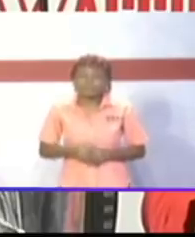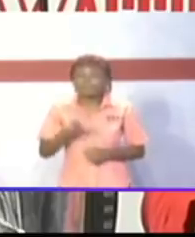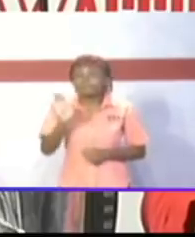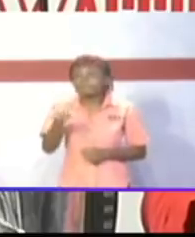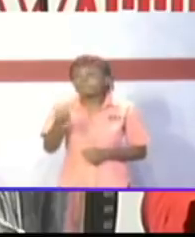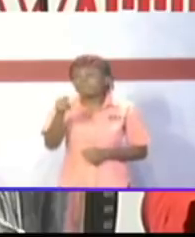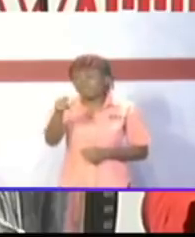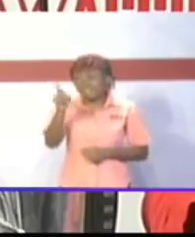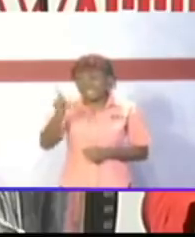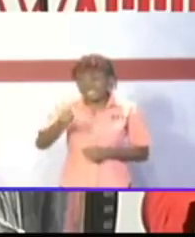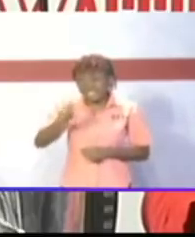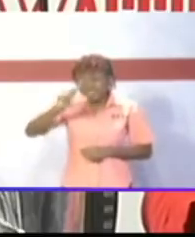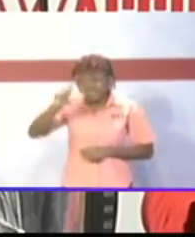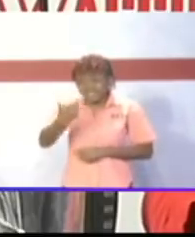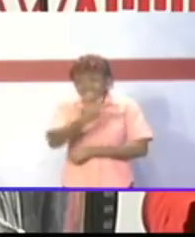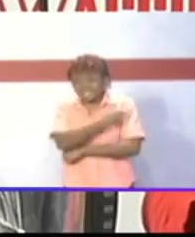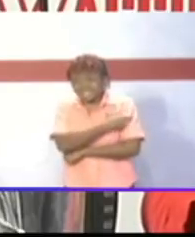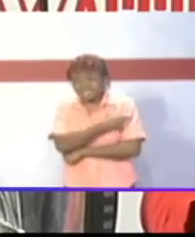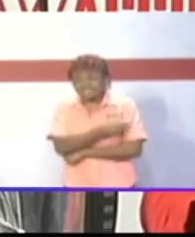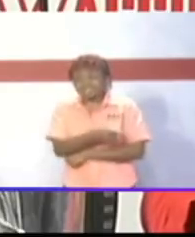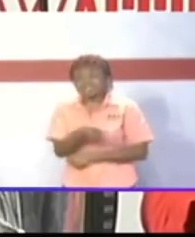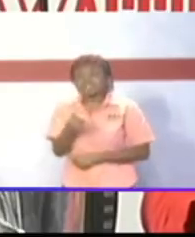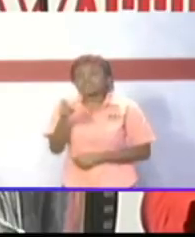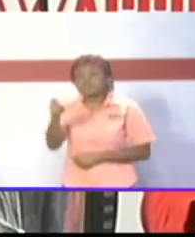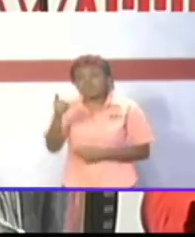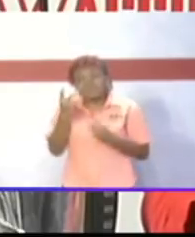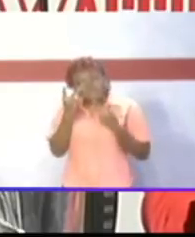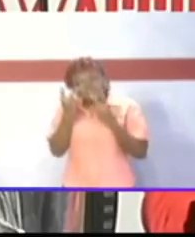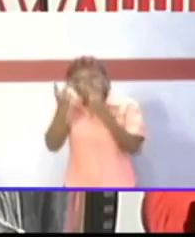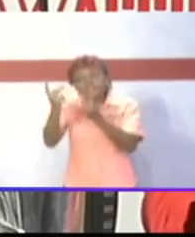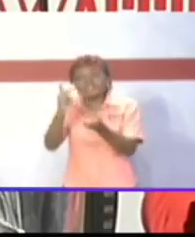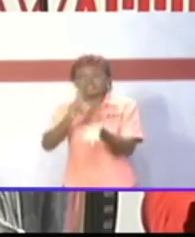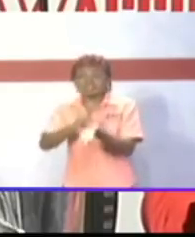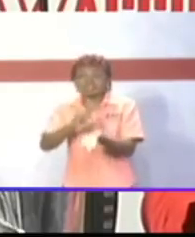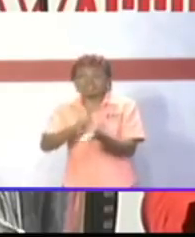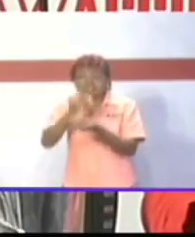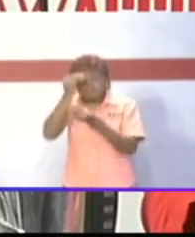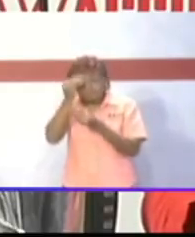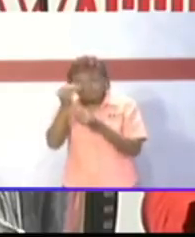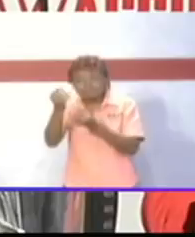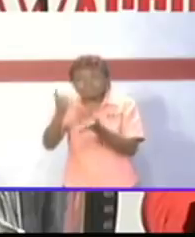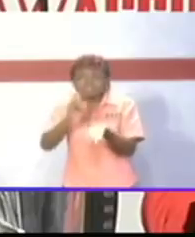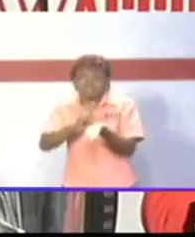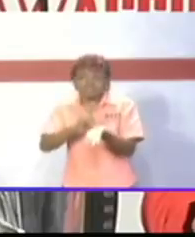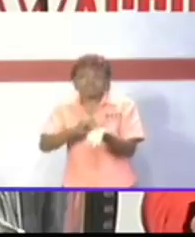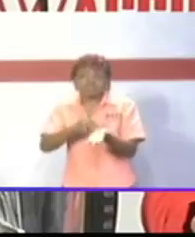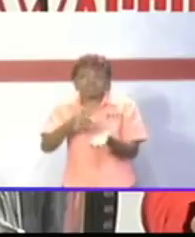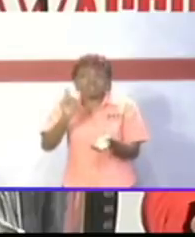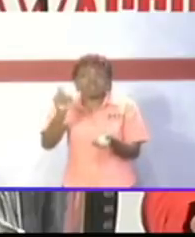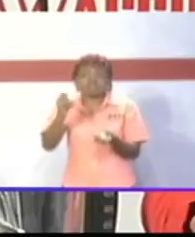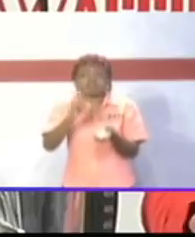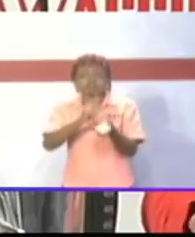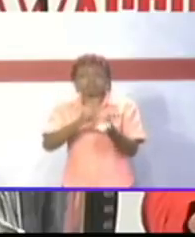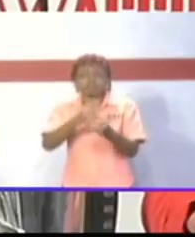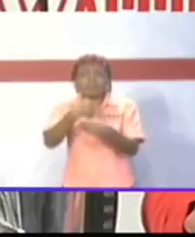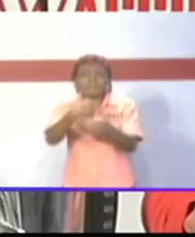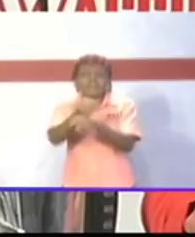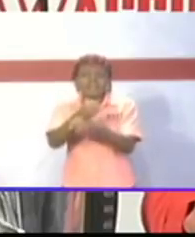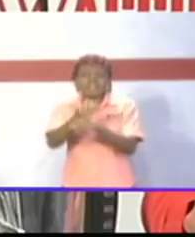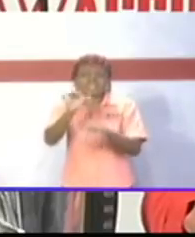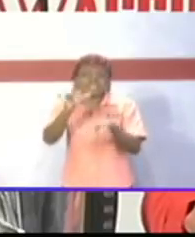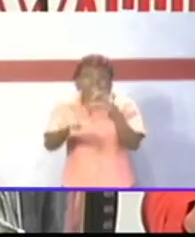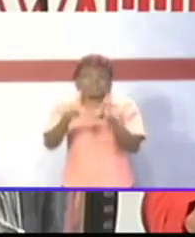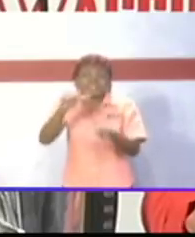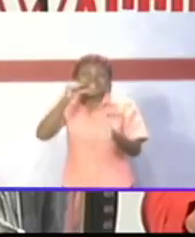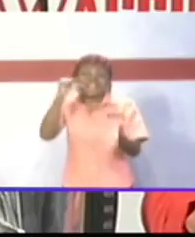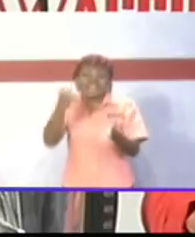your doctor, your specialist, your team of doctors. Dr. LeBlanc, Dr. Hodge was here explaining all this. We